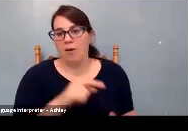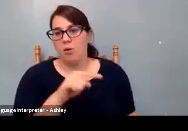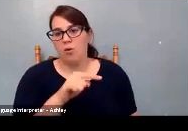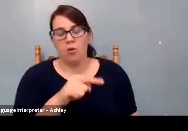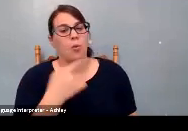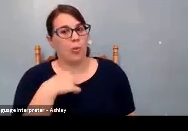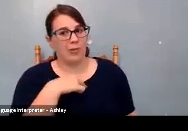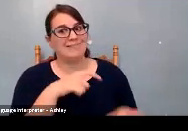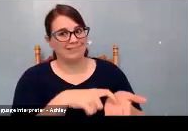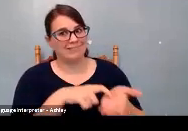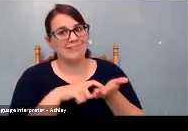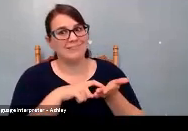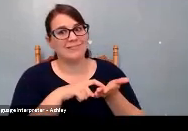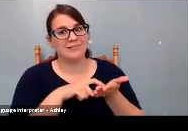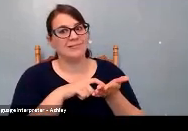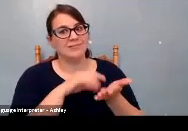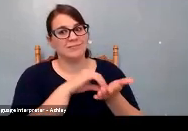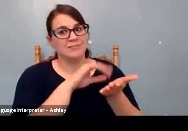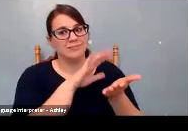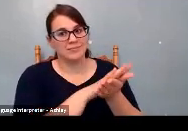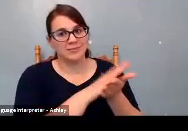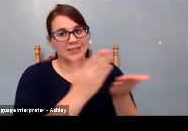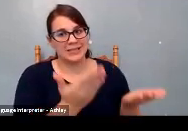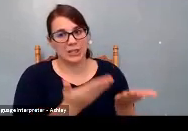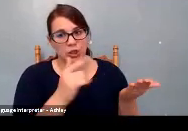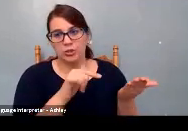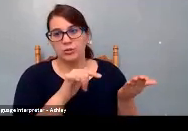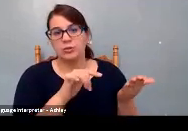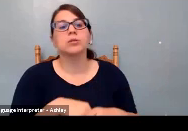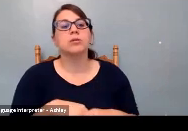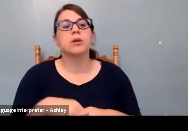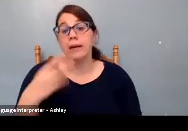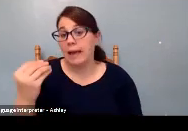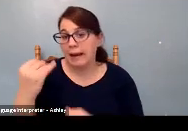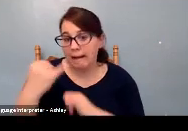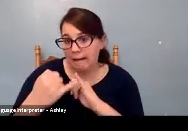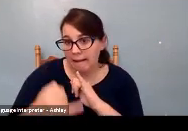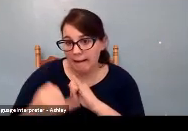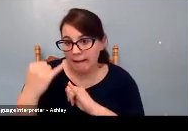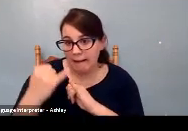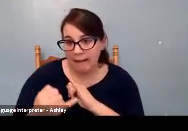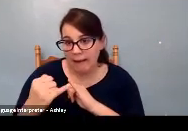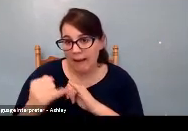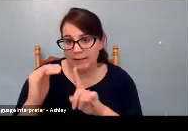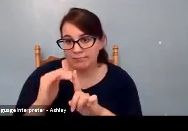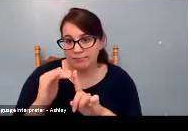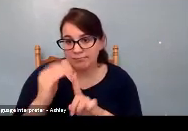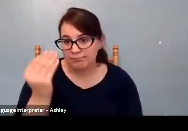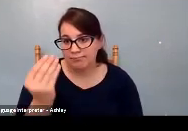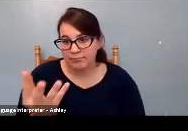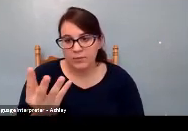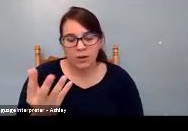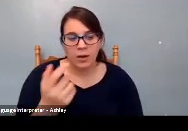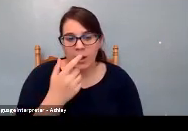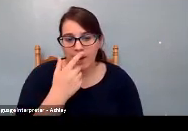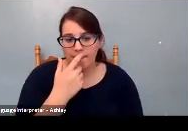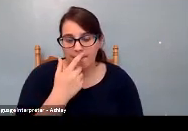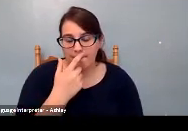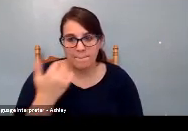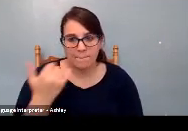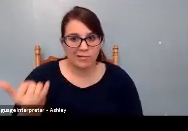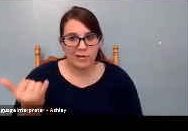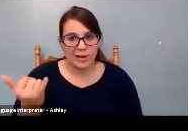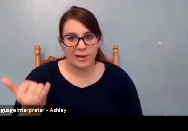social work CEs. And the last is, at this point,